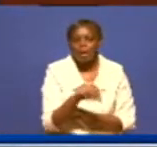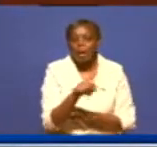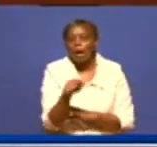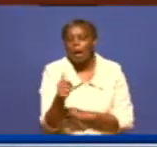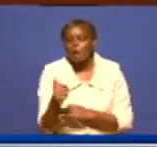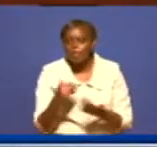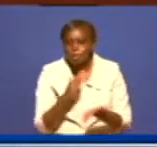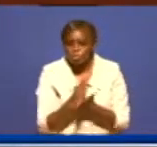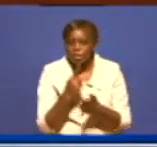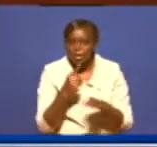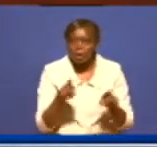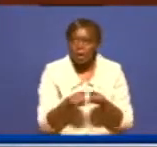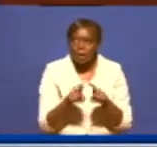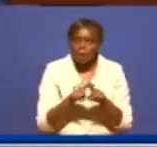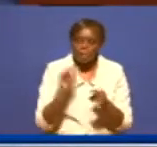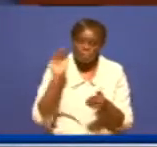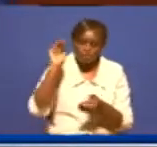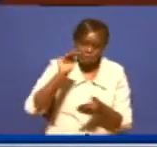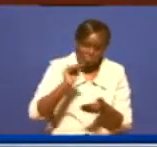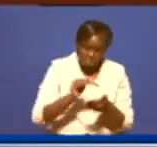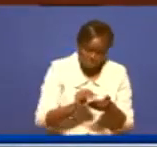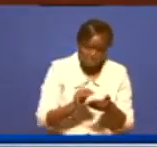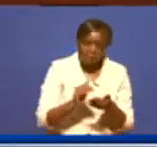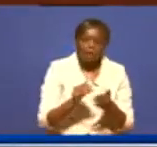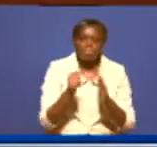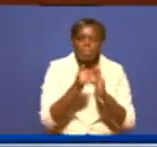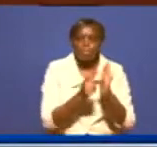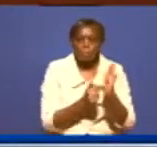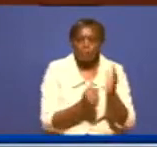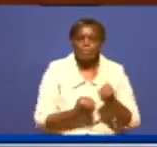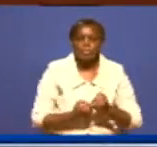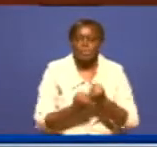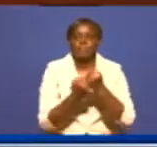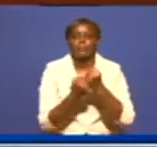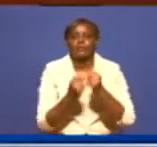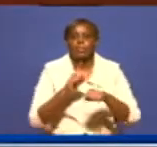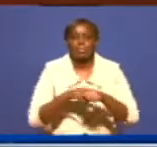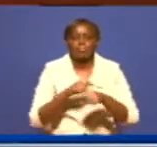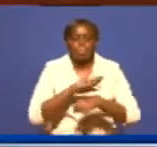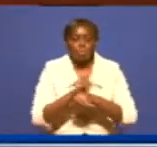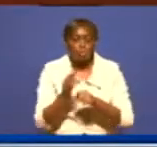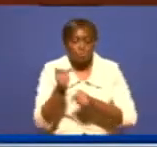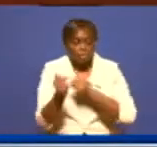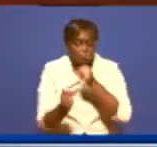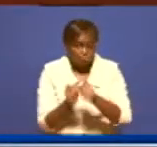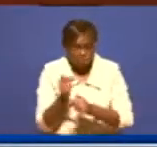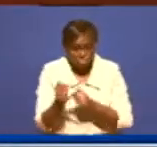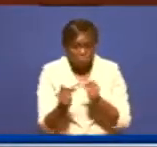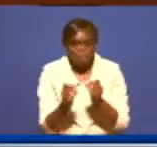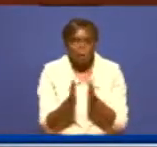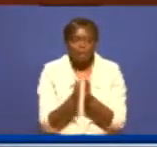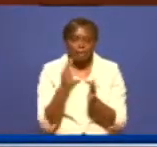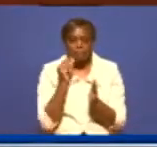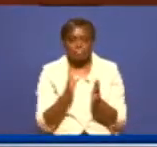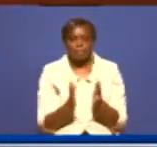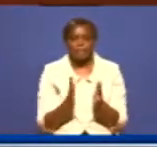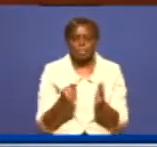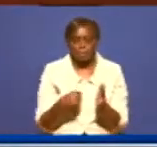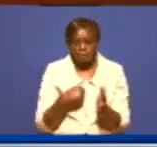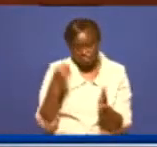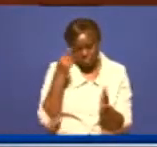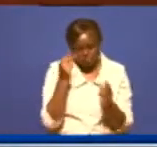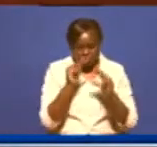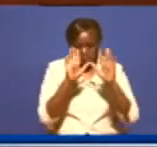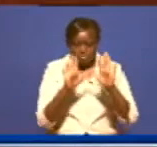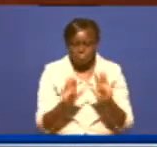there was a decrease and many other factors that contributed, especially during the pandemic. And Madam Speaker, I think it is very